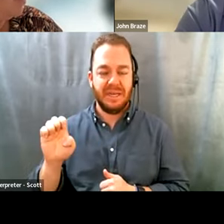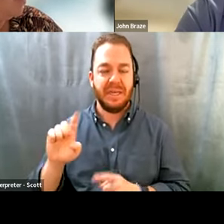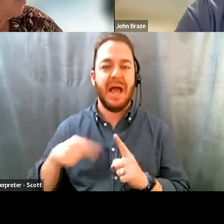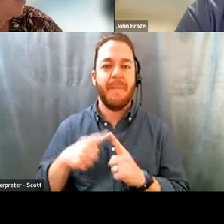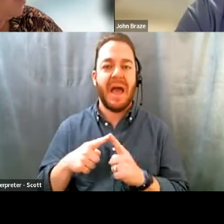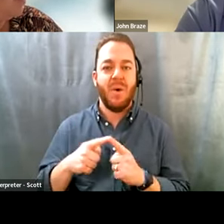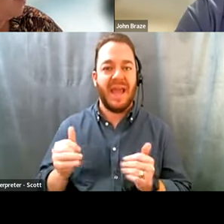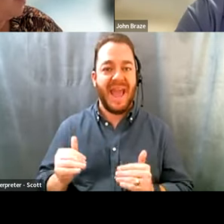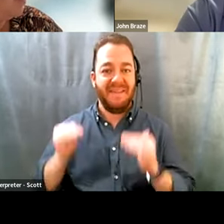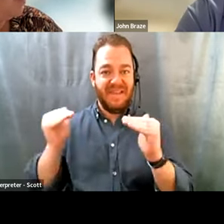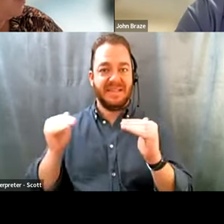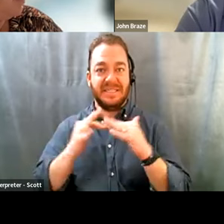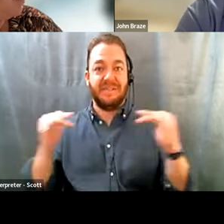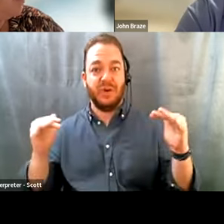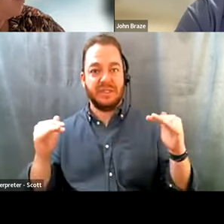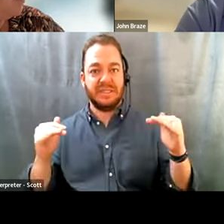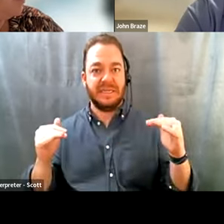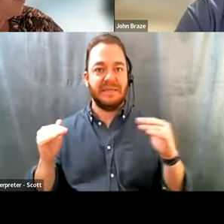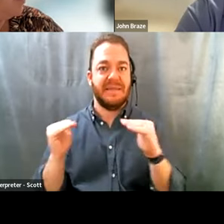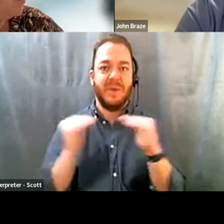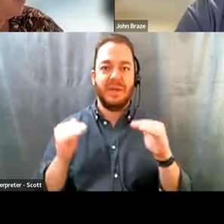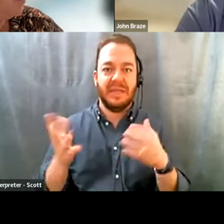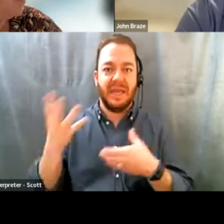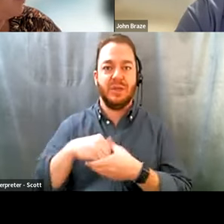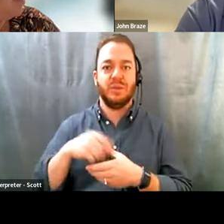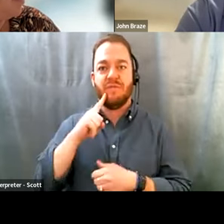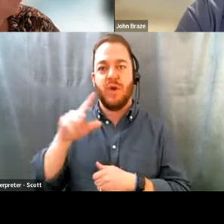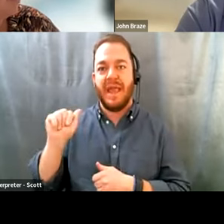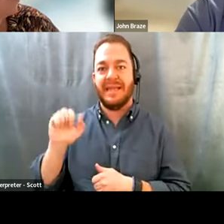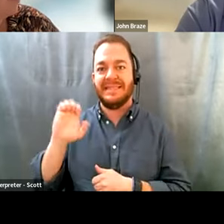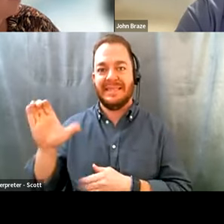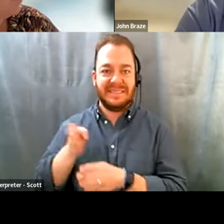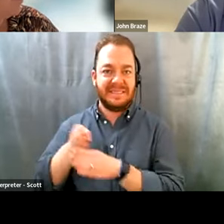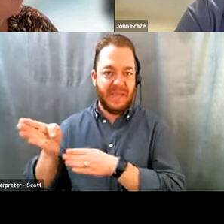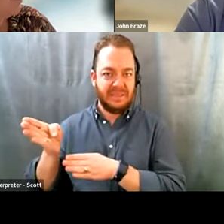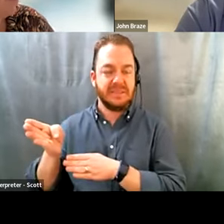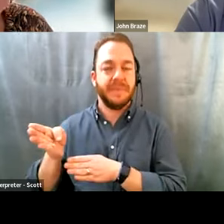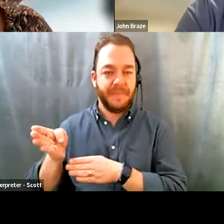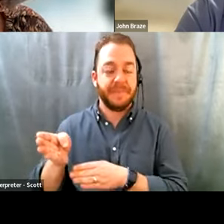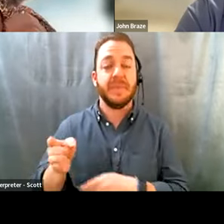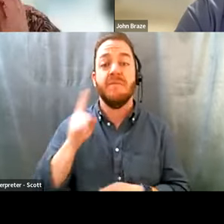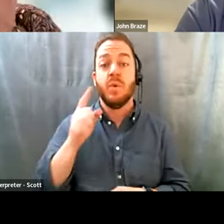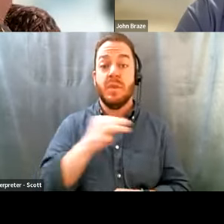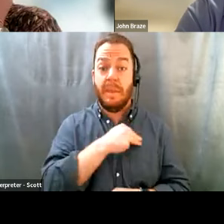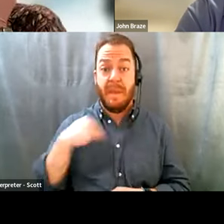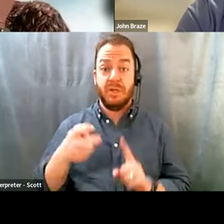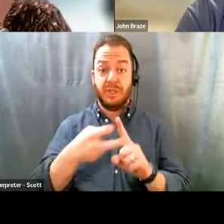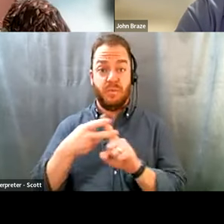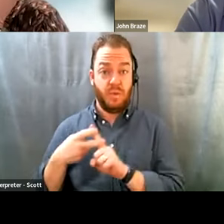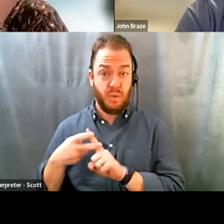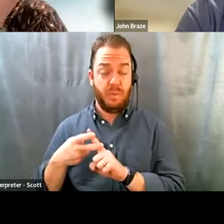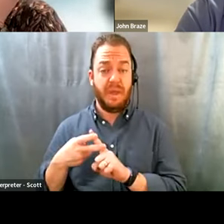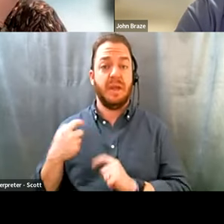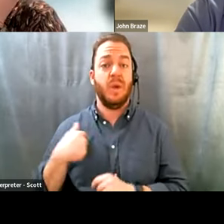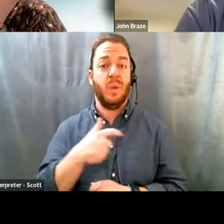about advancing diversity, equity, and inclusion in the AEC space. I'll let her chime in on that. As far as the membership recruitment,